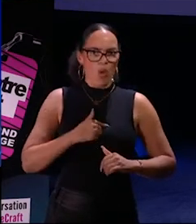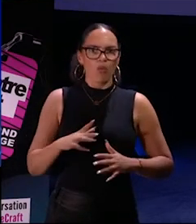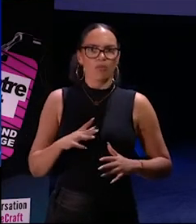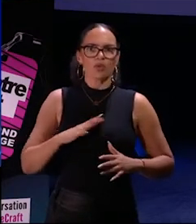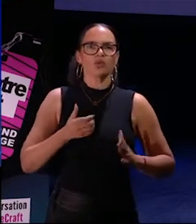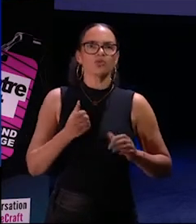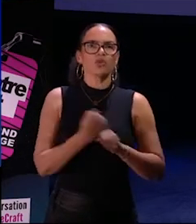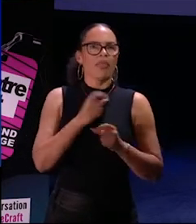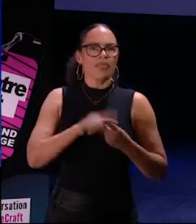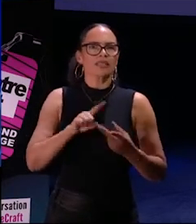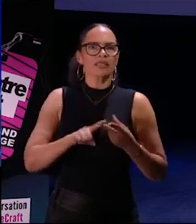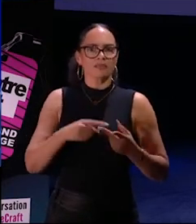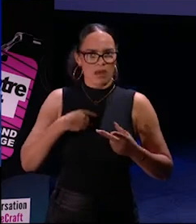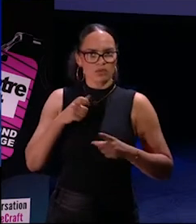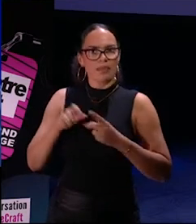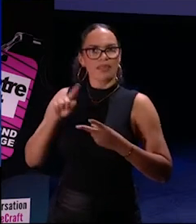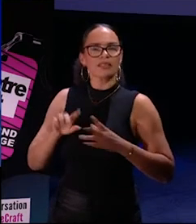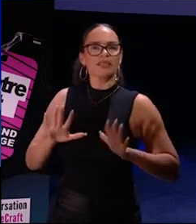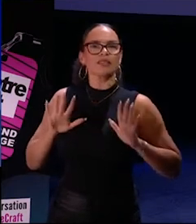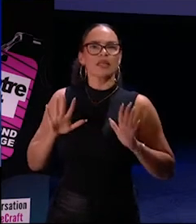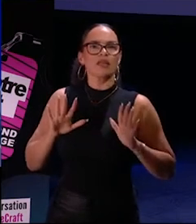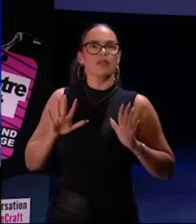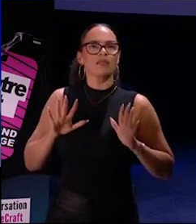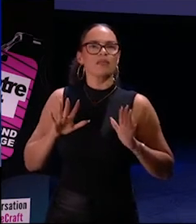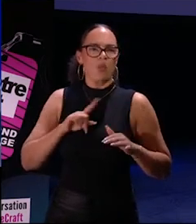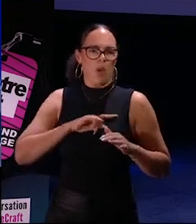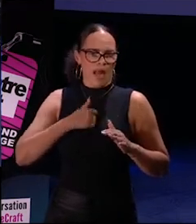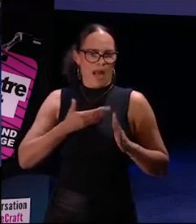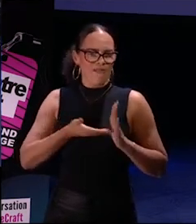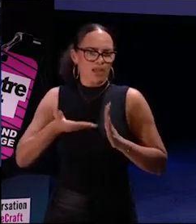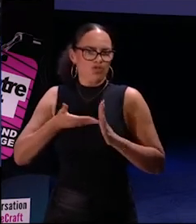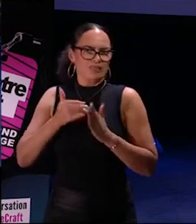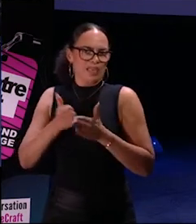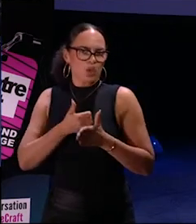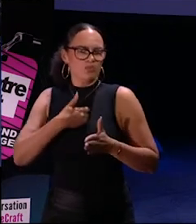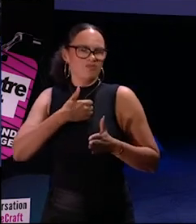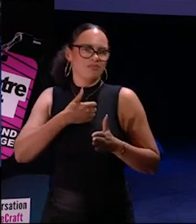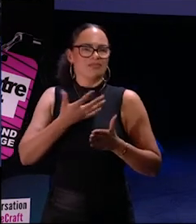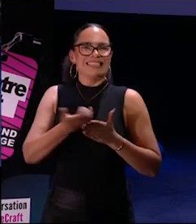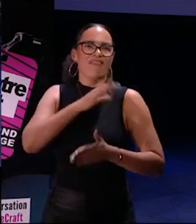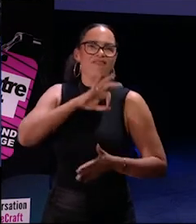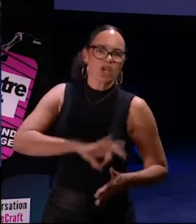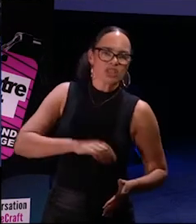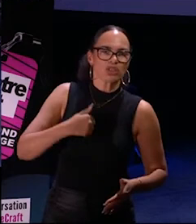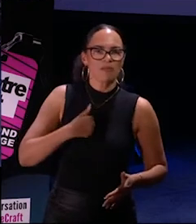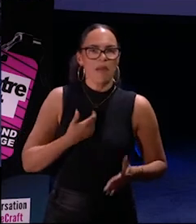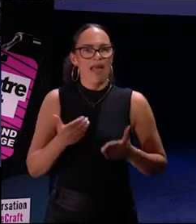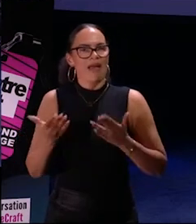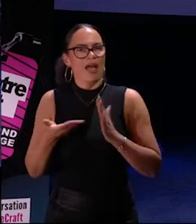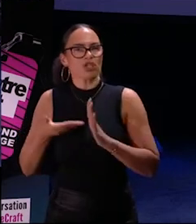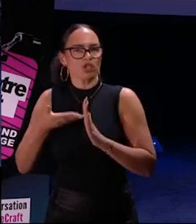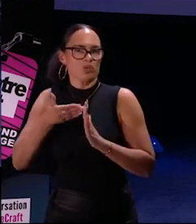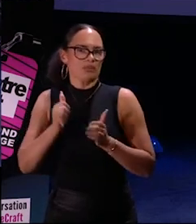other freelancers would be amazing in some sort of more formal structure. Yeah. Maybe there is, and I just haven't keyed into